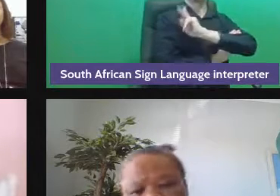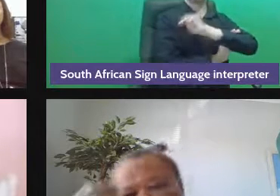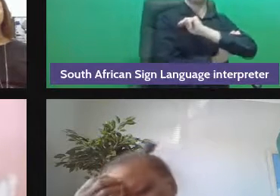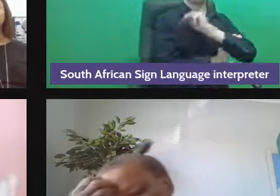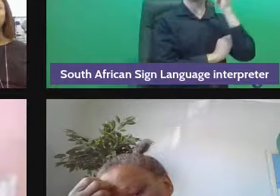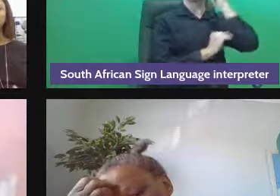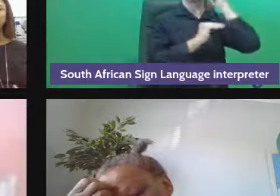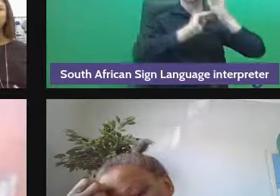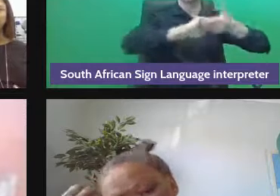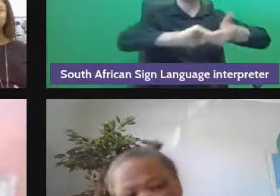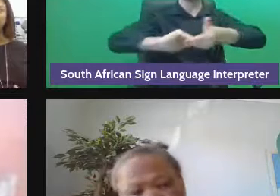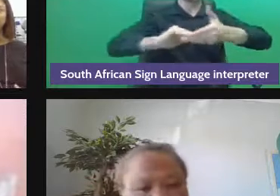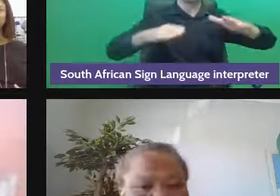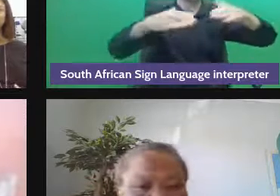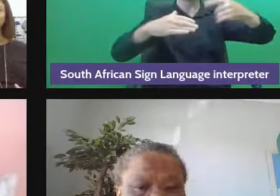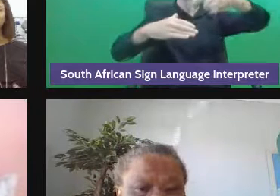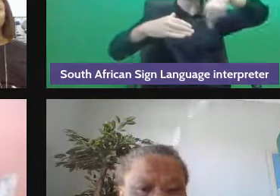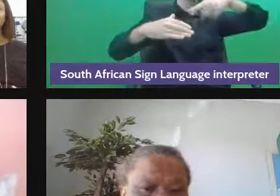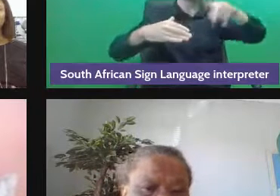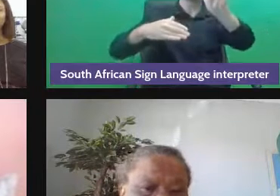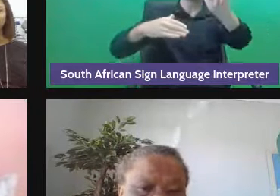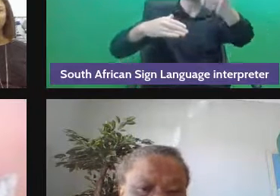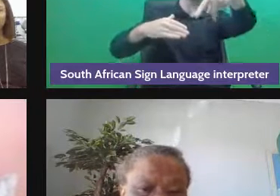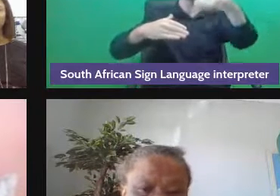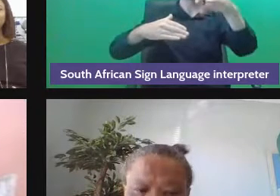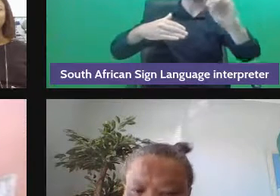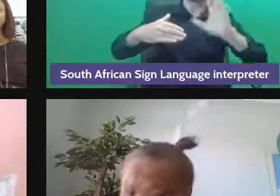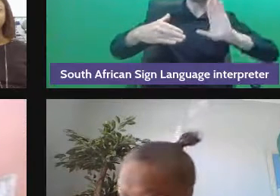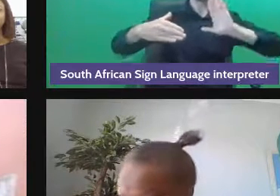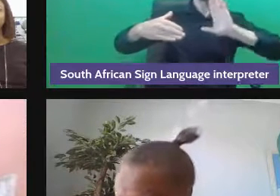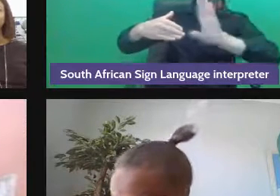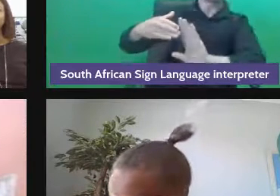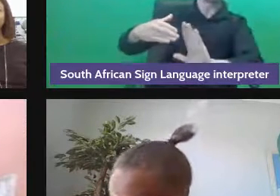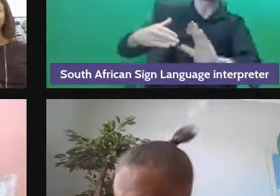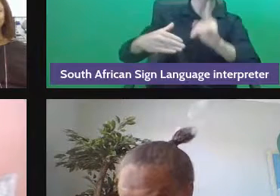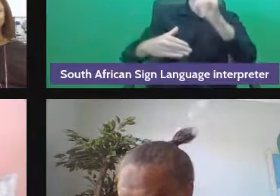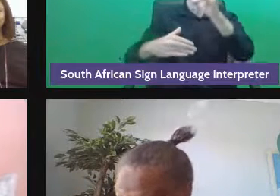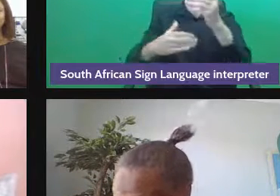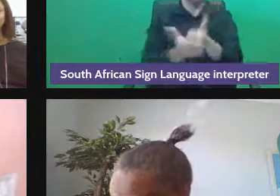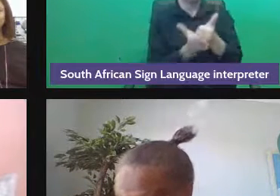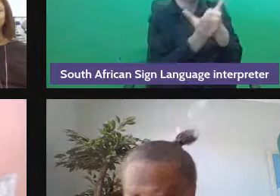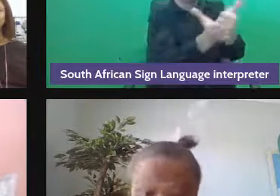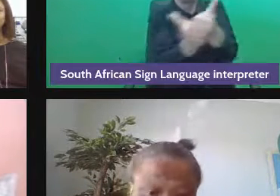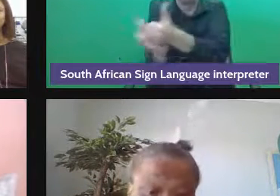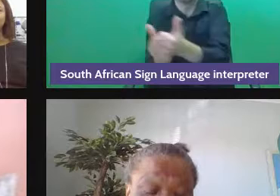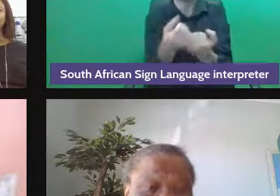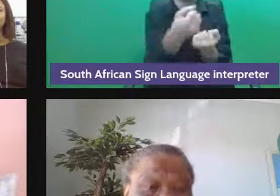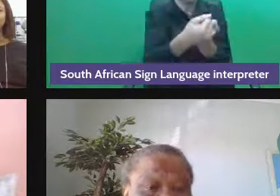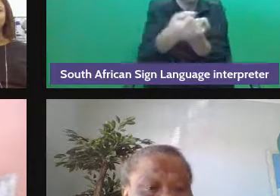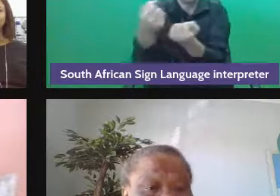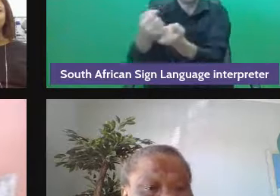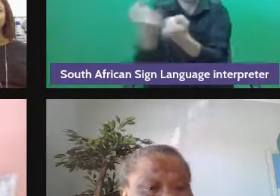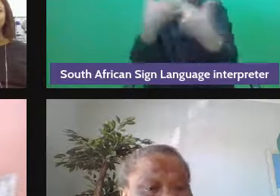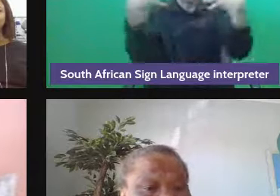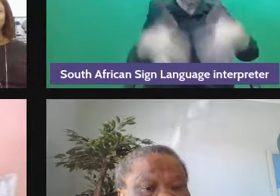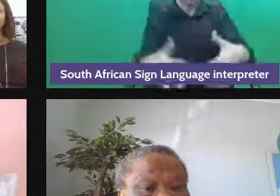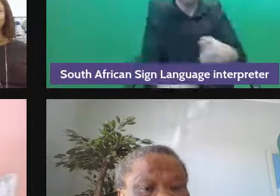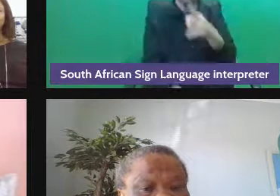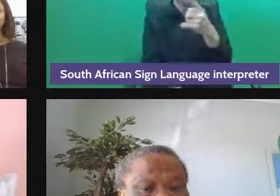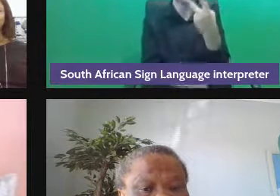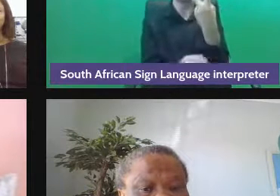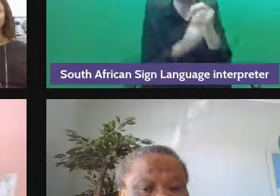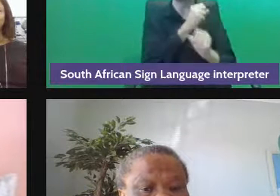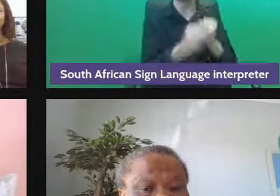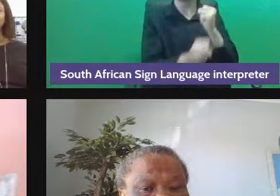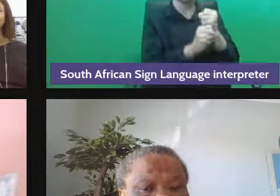a nonprofit organization, which is a one-stop center with over 20 years experience in serving the